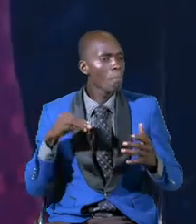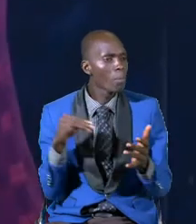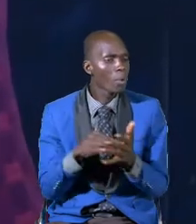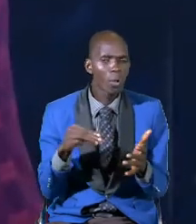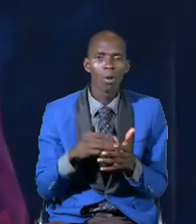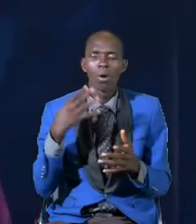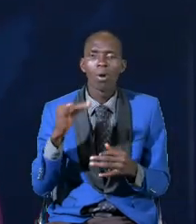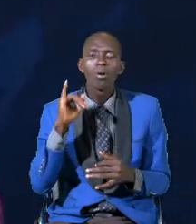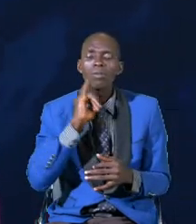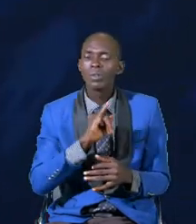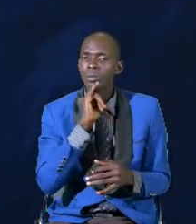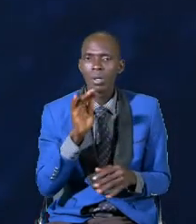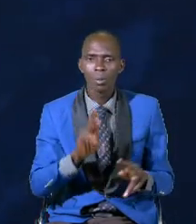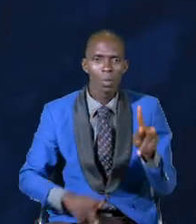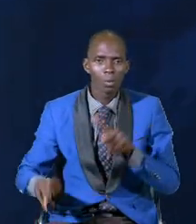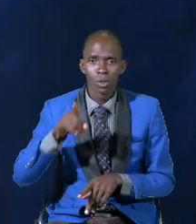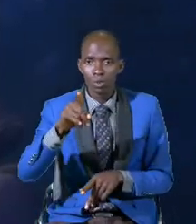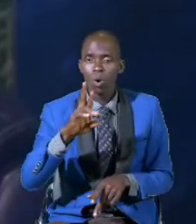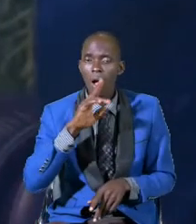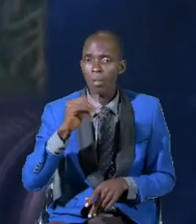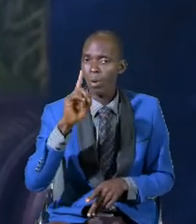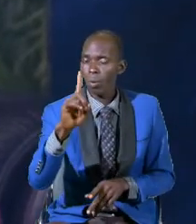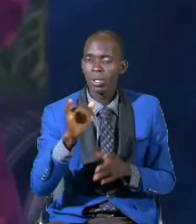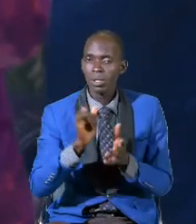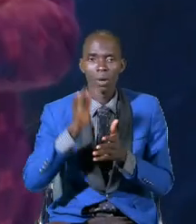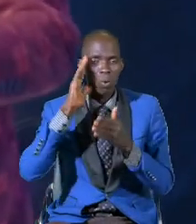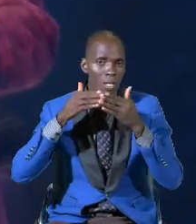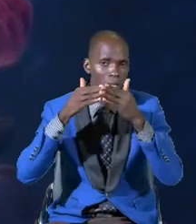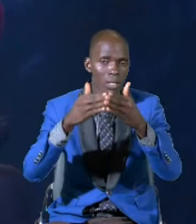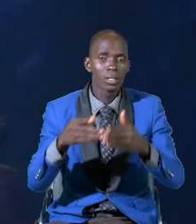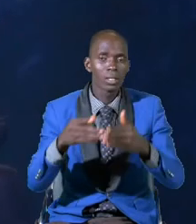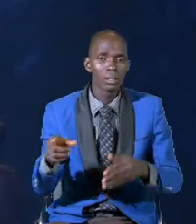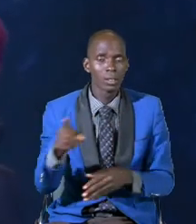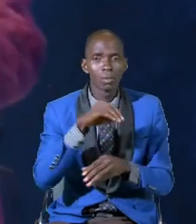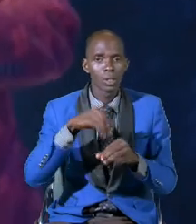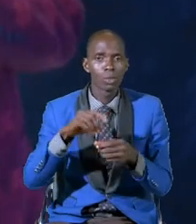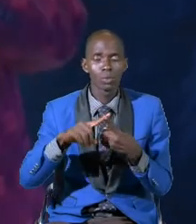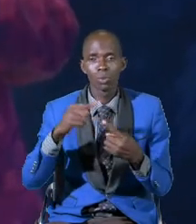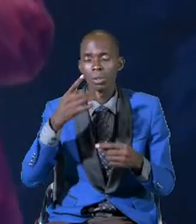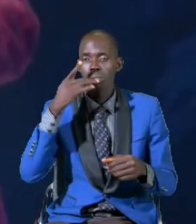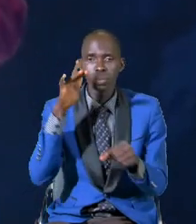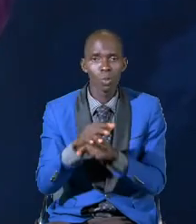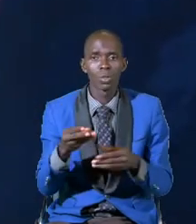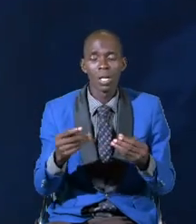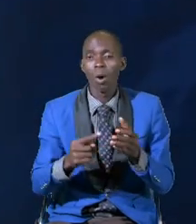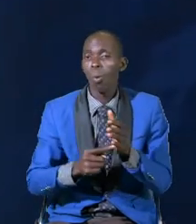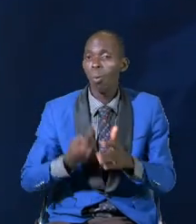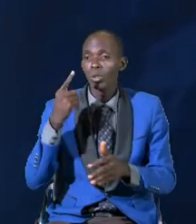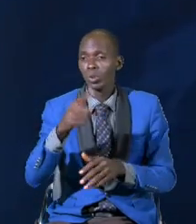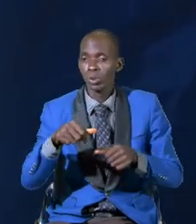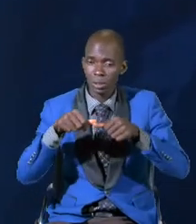that will lead them into the promised land. And the moment you stand, you stay in